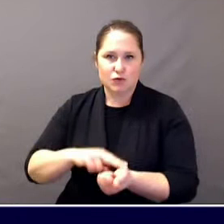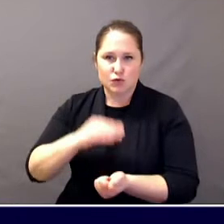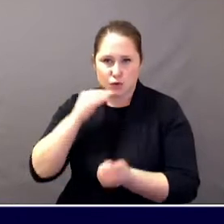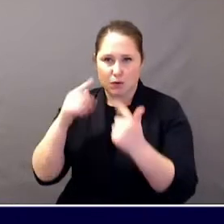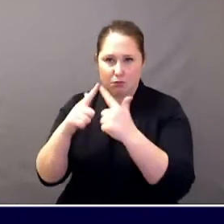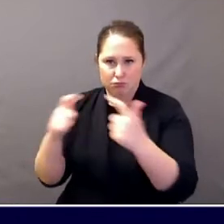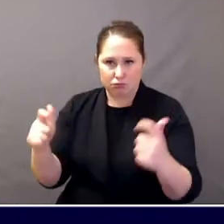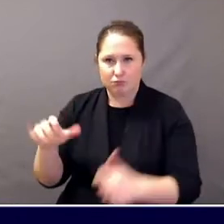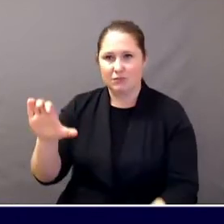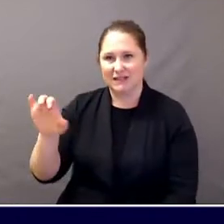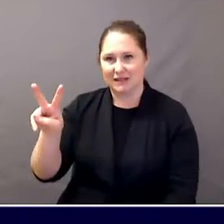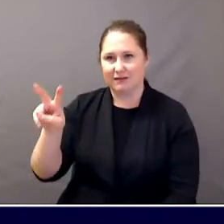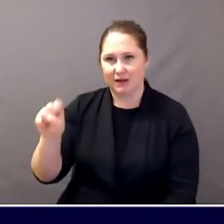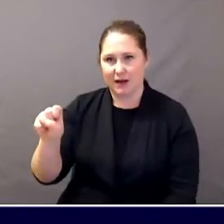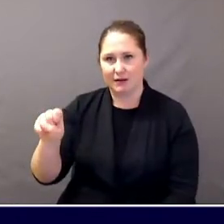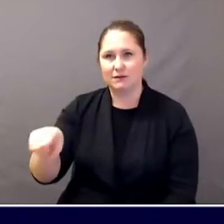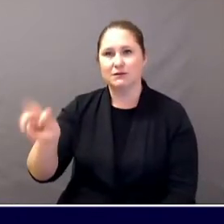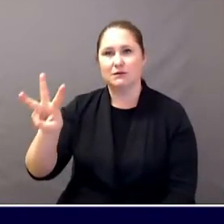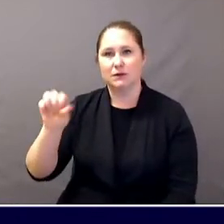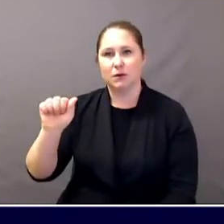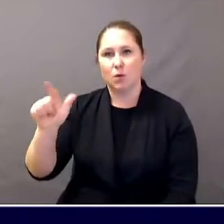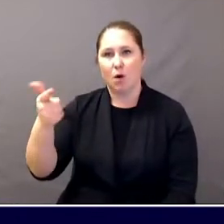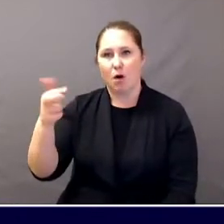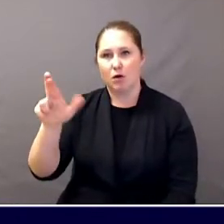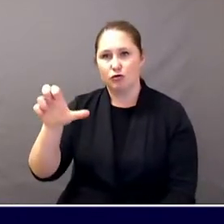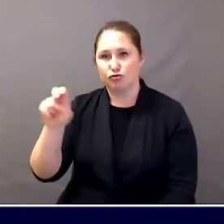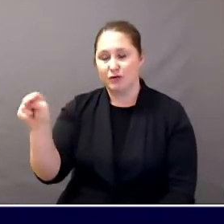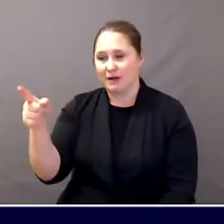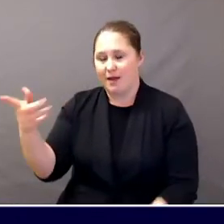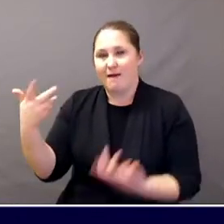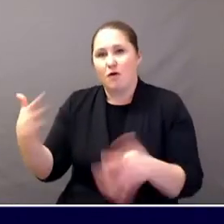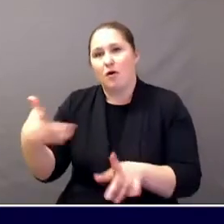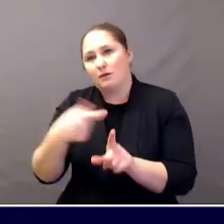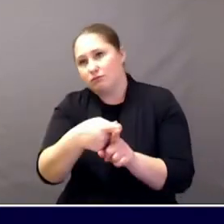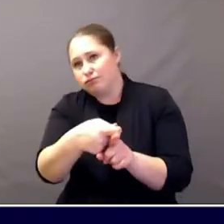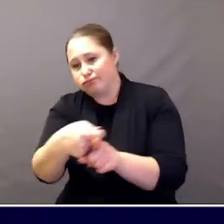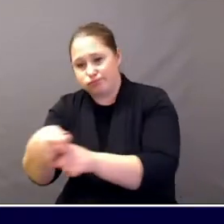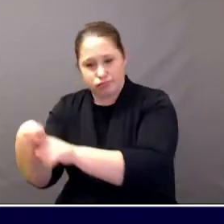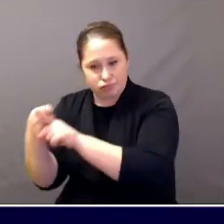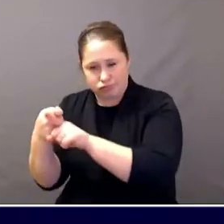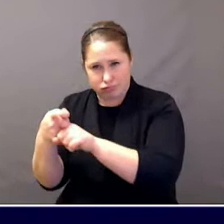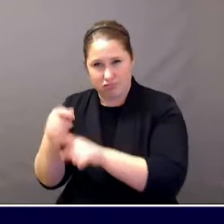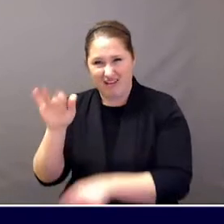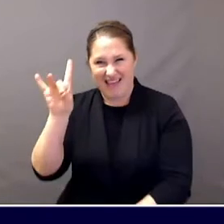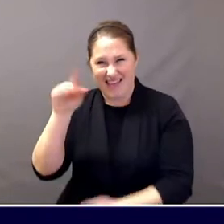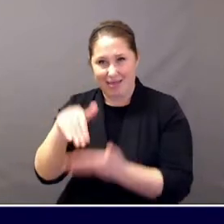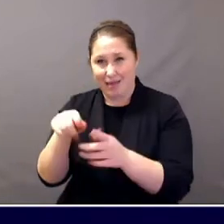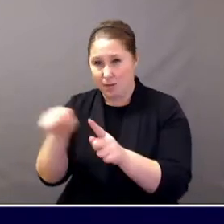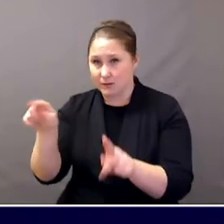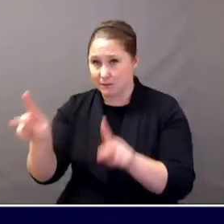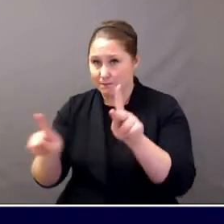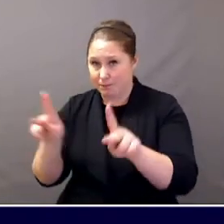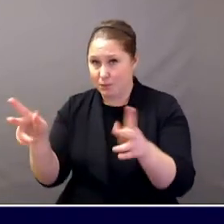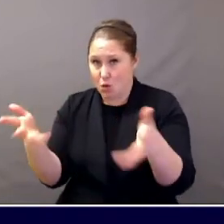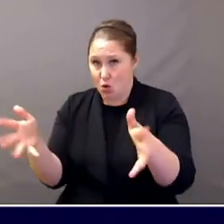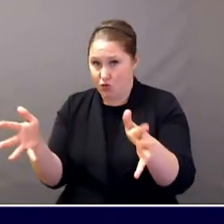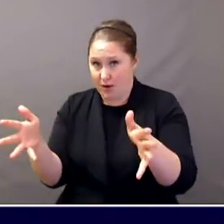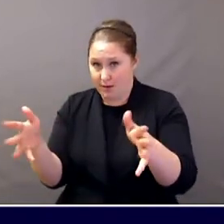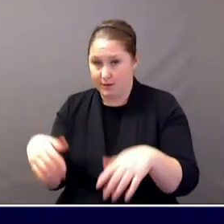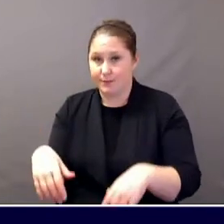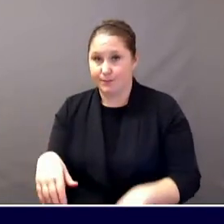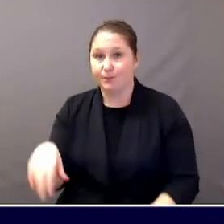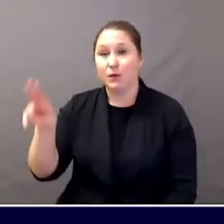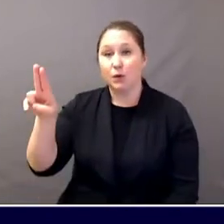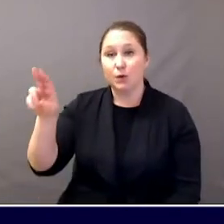Walgreens as part of this federally operated partnership between CVS and Walgreens and the US CDC and the